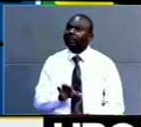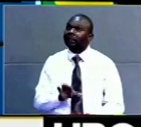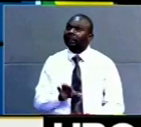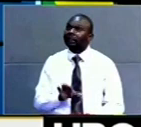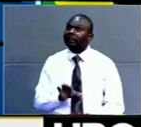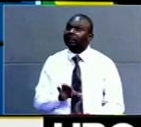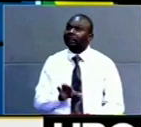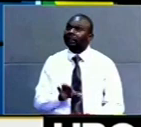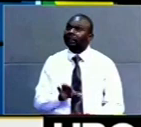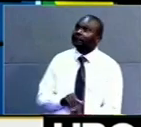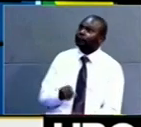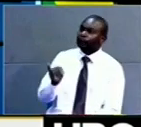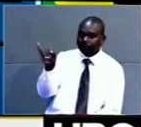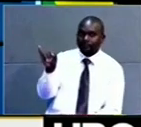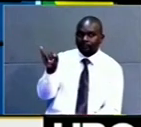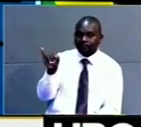going out,